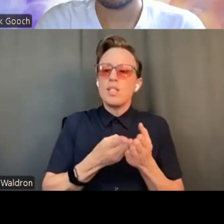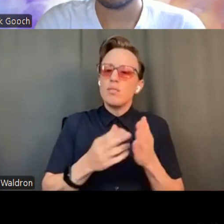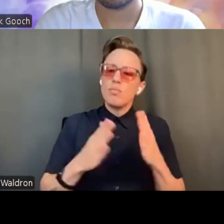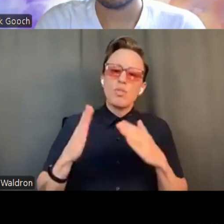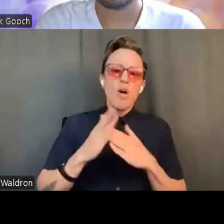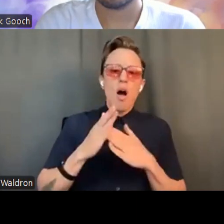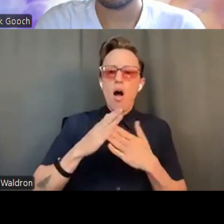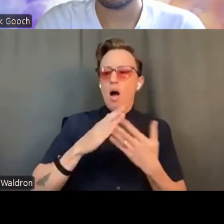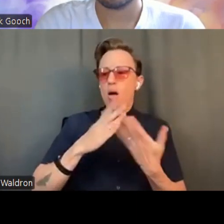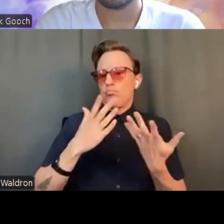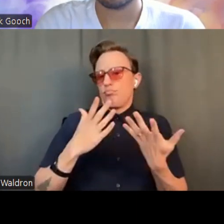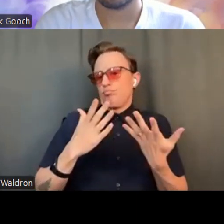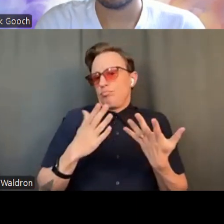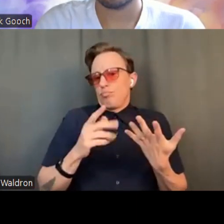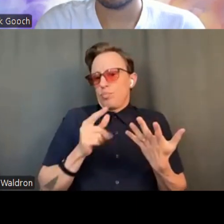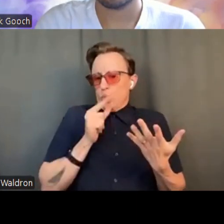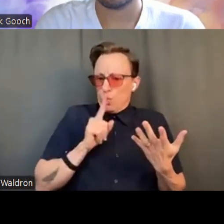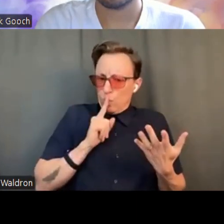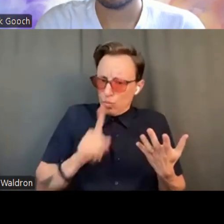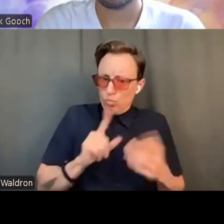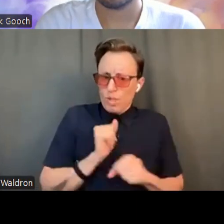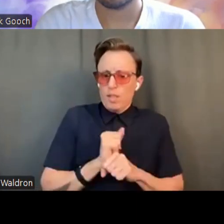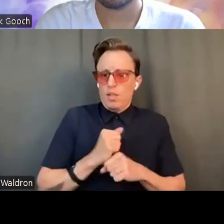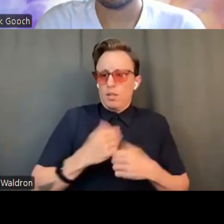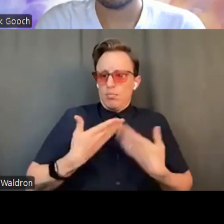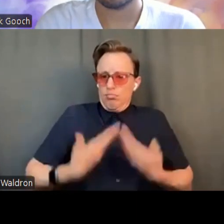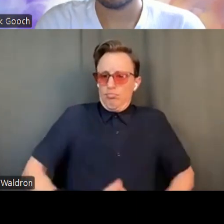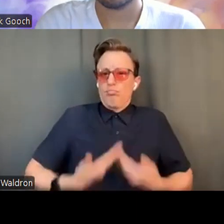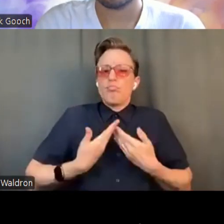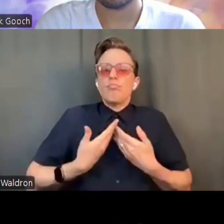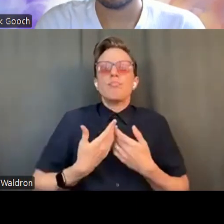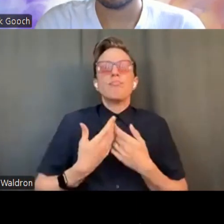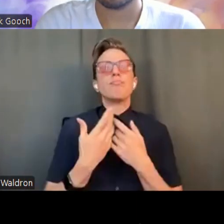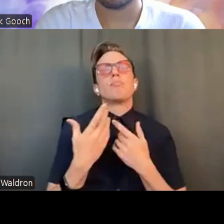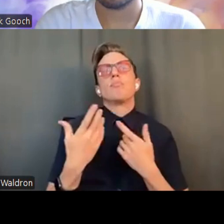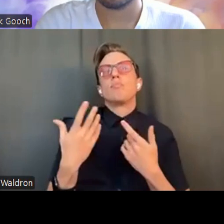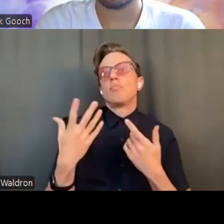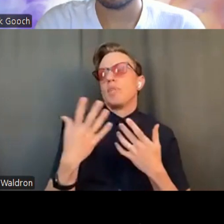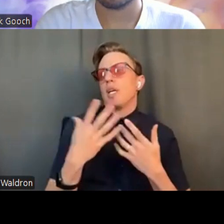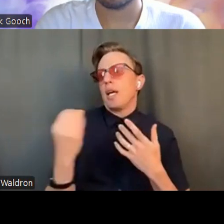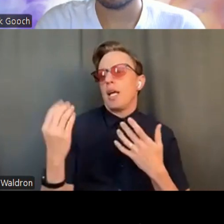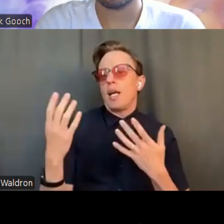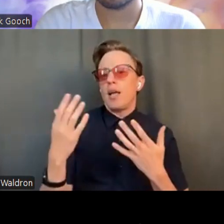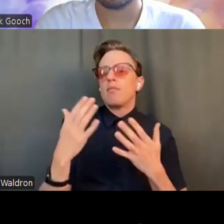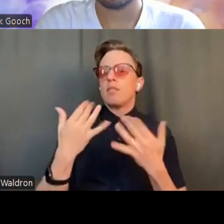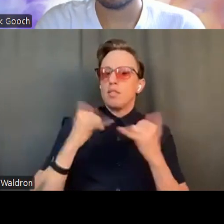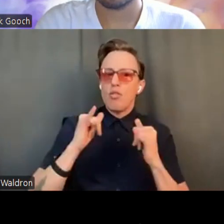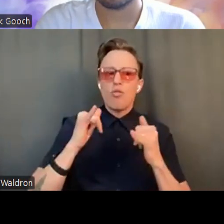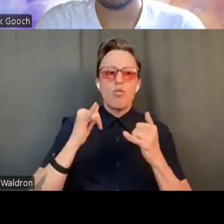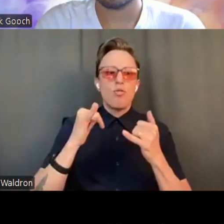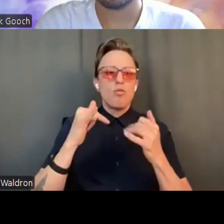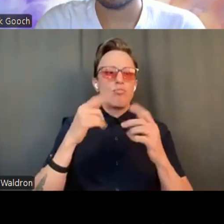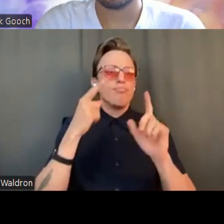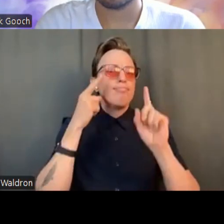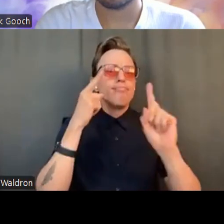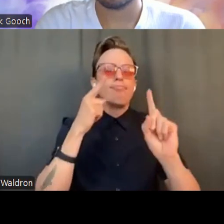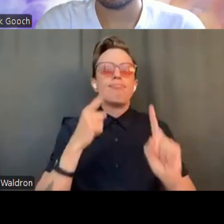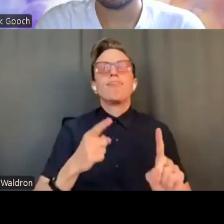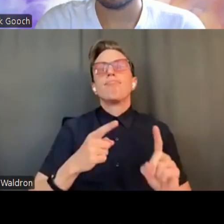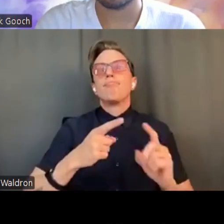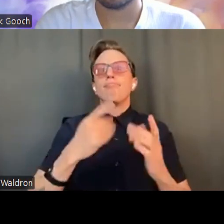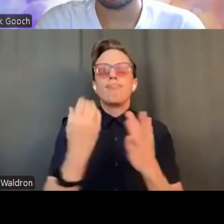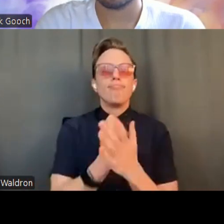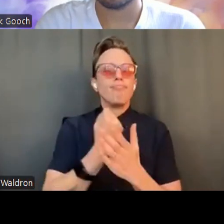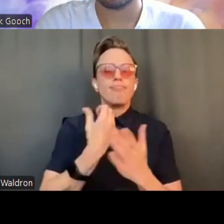of yourself. I think achieving things and accomplishing things, no matter how big,